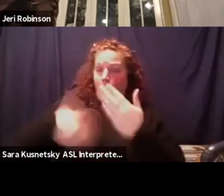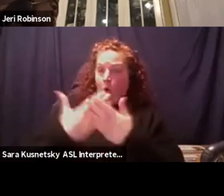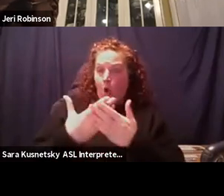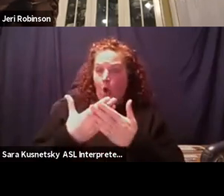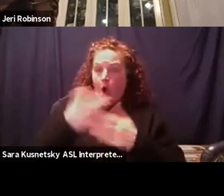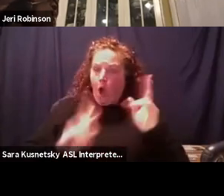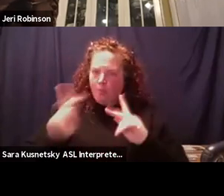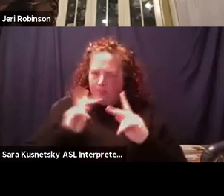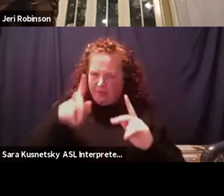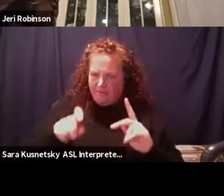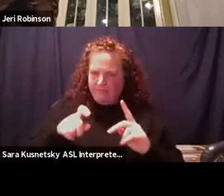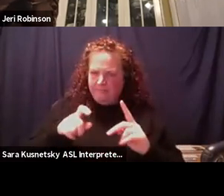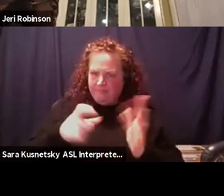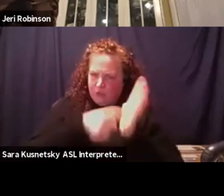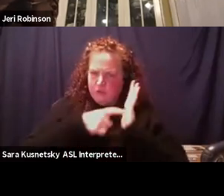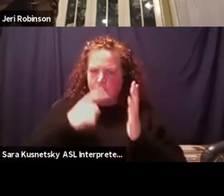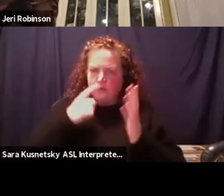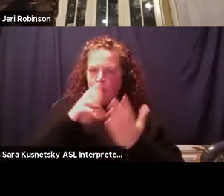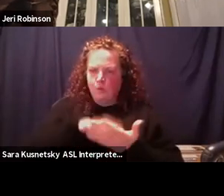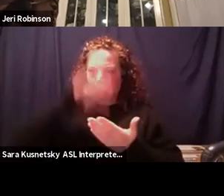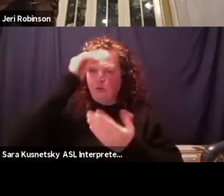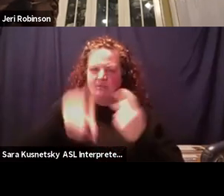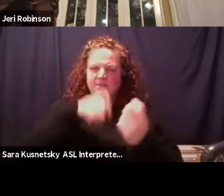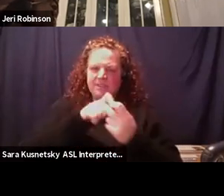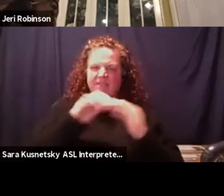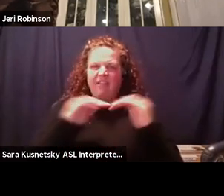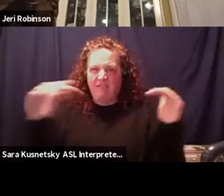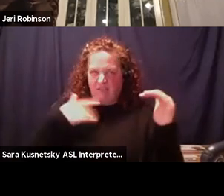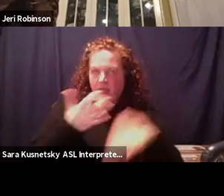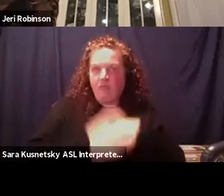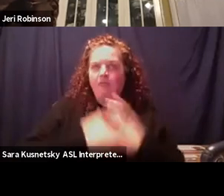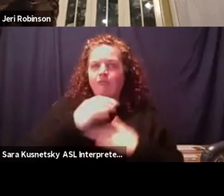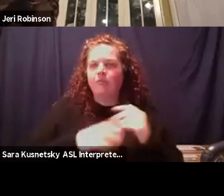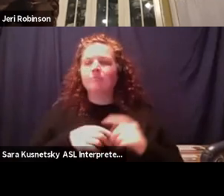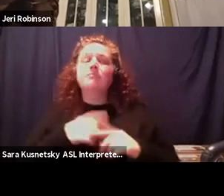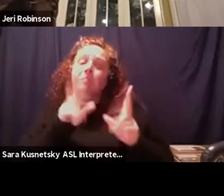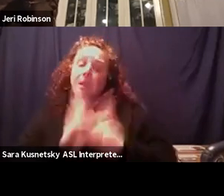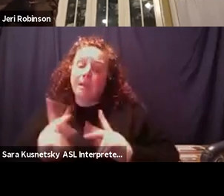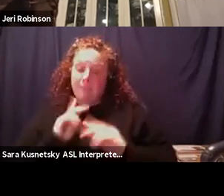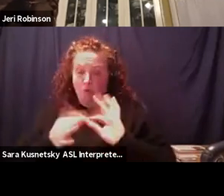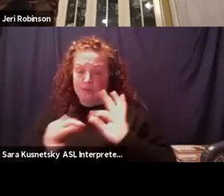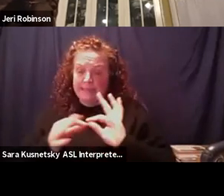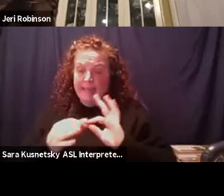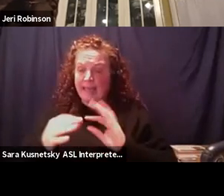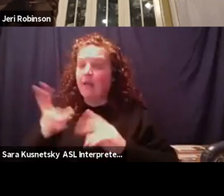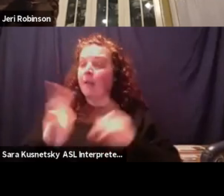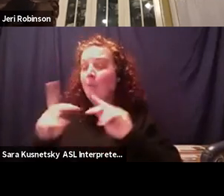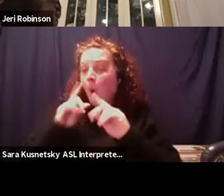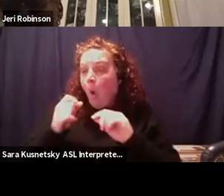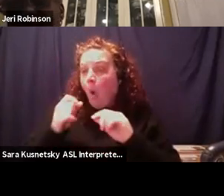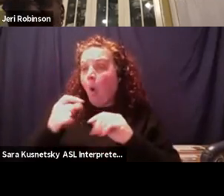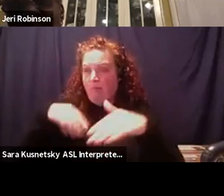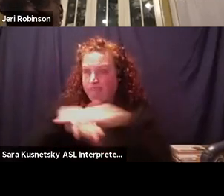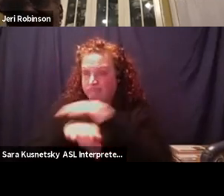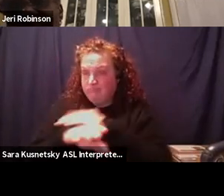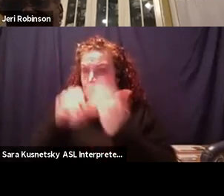feel comfortable with. There are also people saying that the students that are getting into AWC are only white, and the